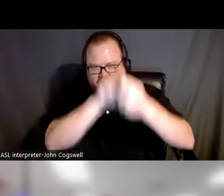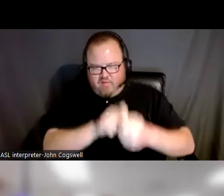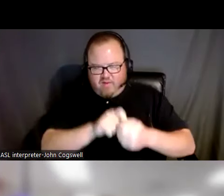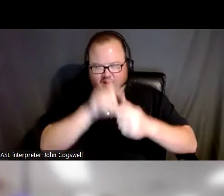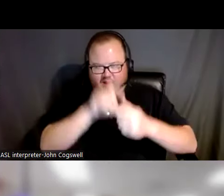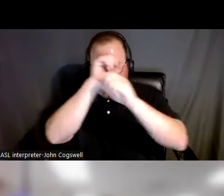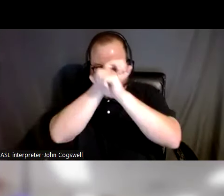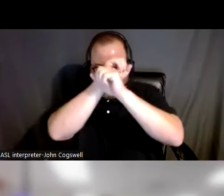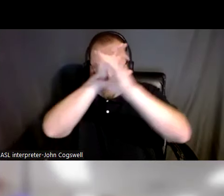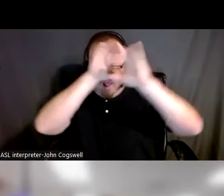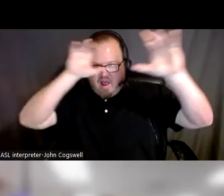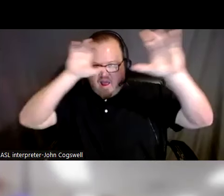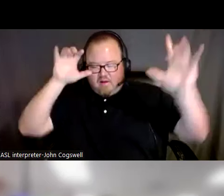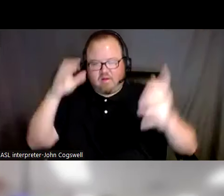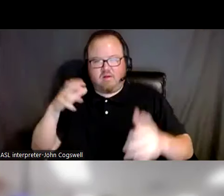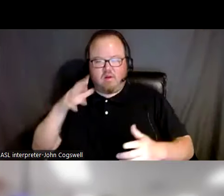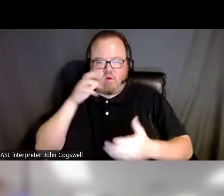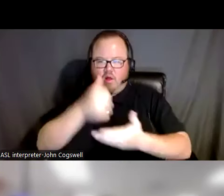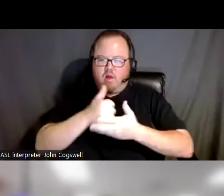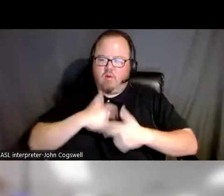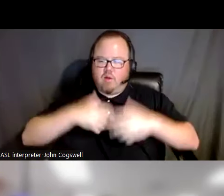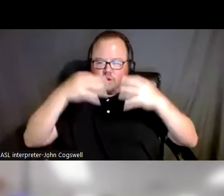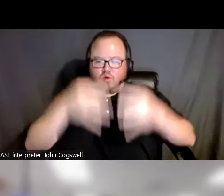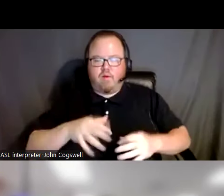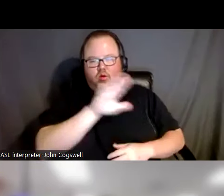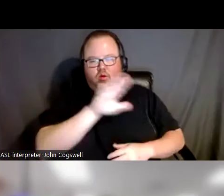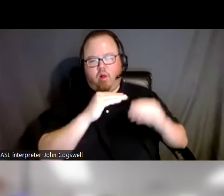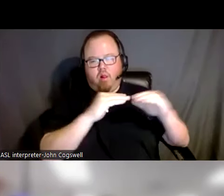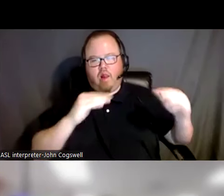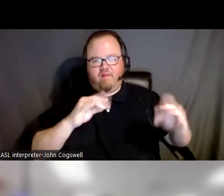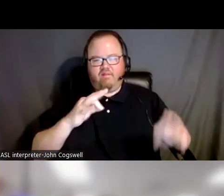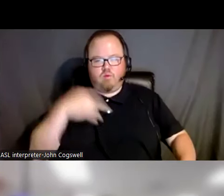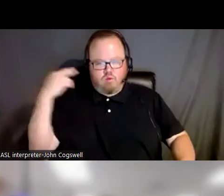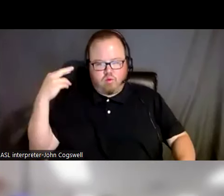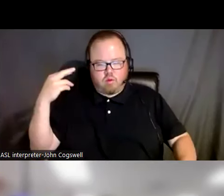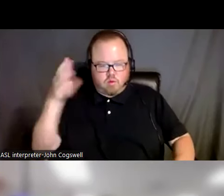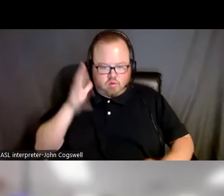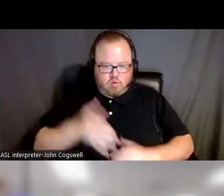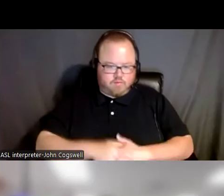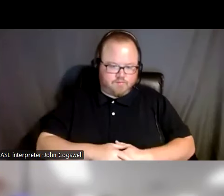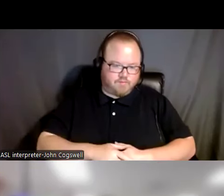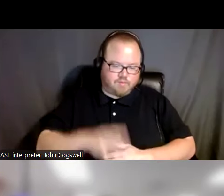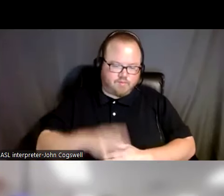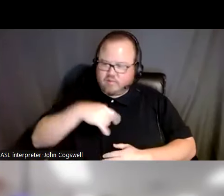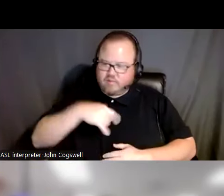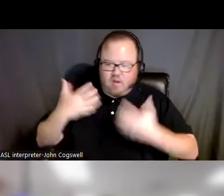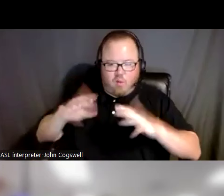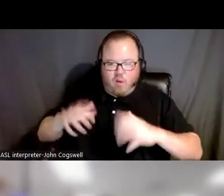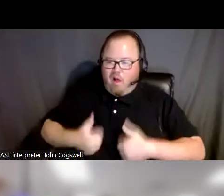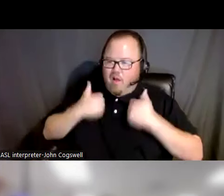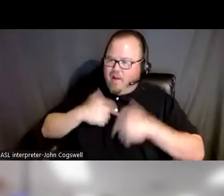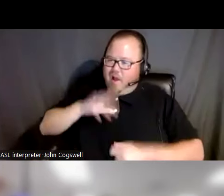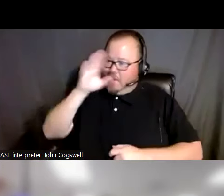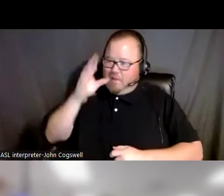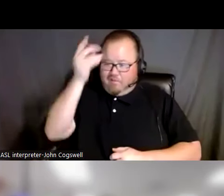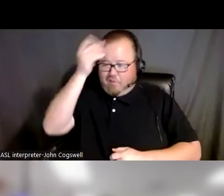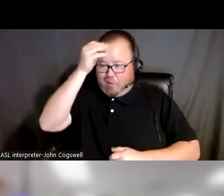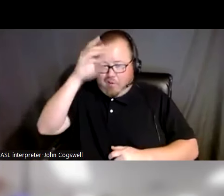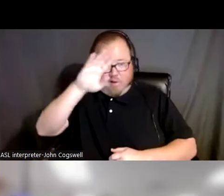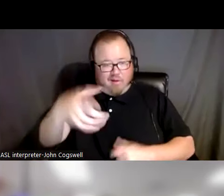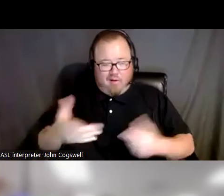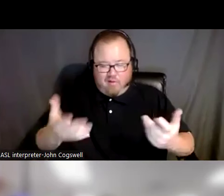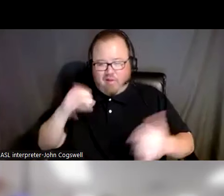is, that helps us to determine a risk level. Because somebody who says, well, I know I don't want to be alive, but I've never thought about it, obviously